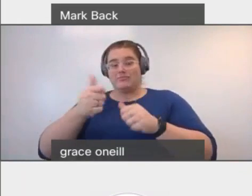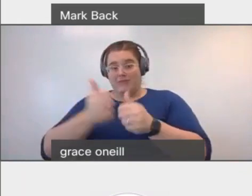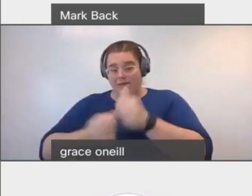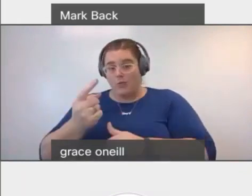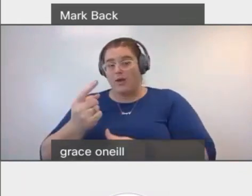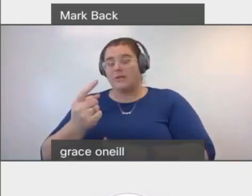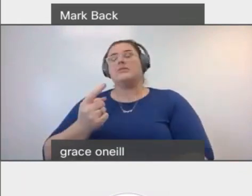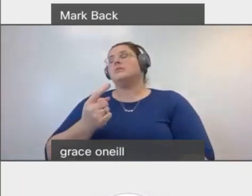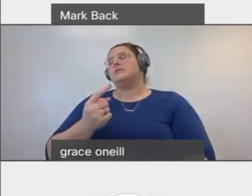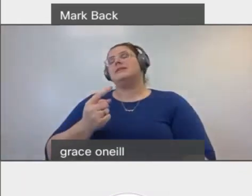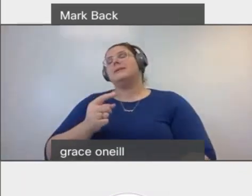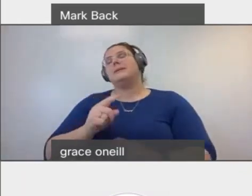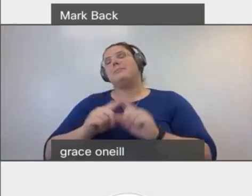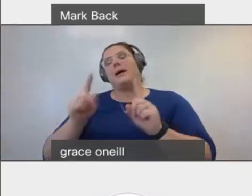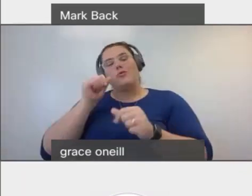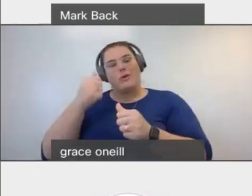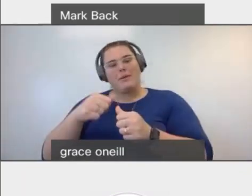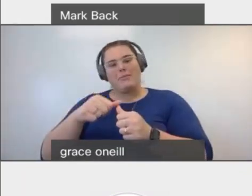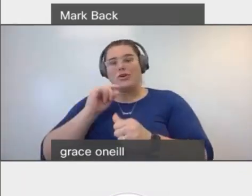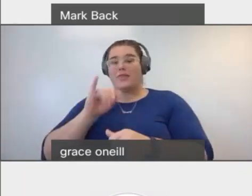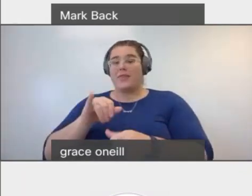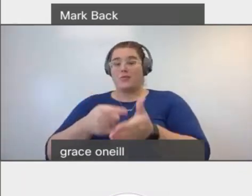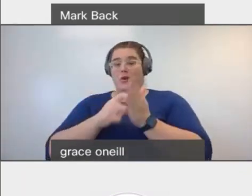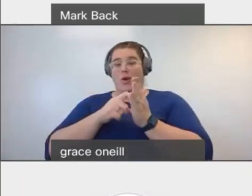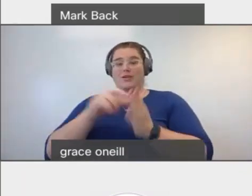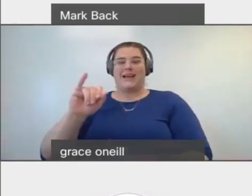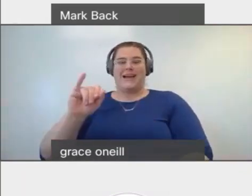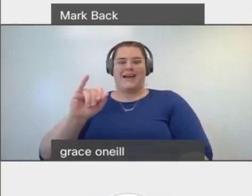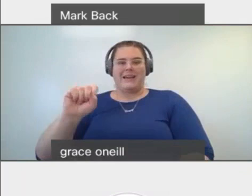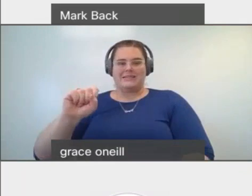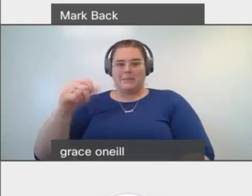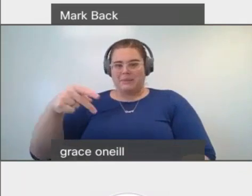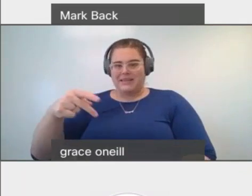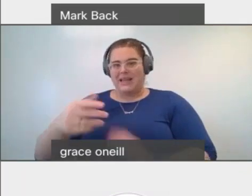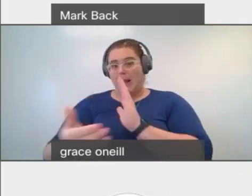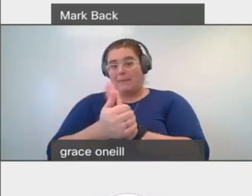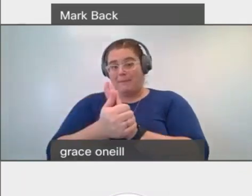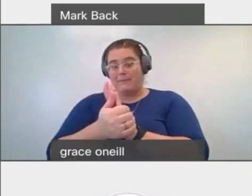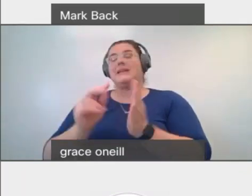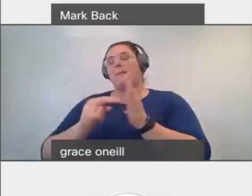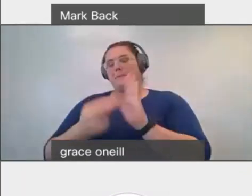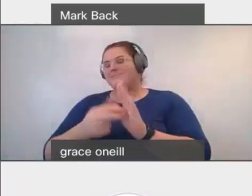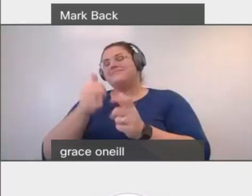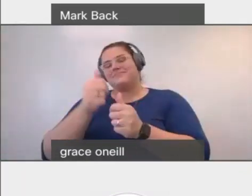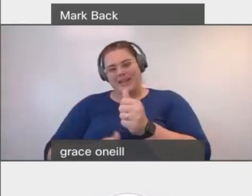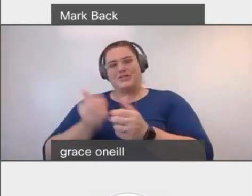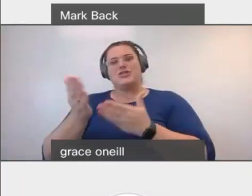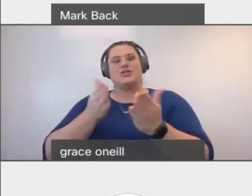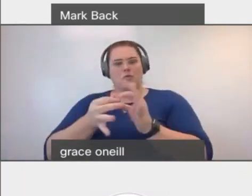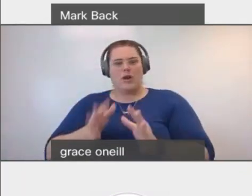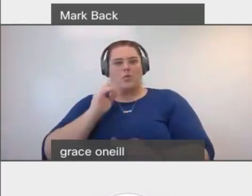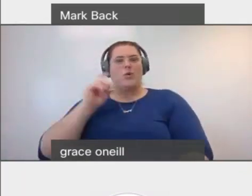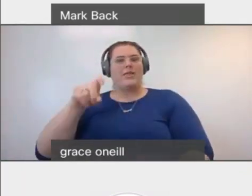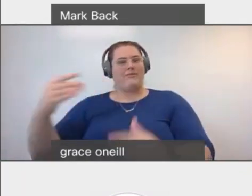an ISP amendment. And so each individual service coordinator really needs to manage those kinds of things on